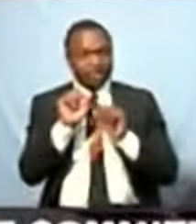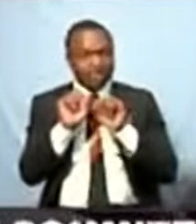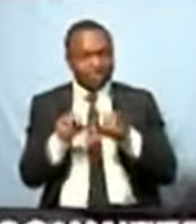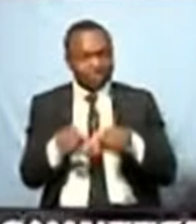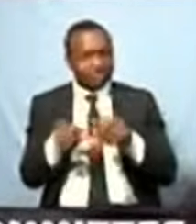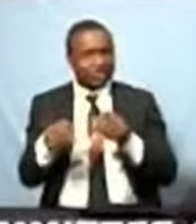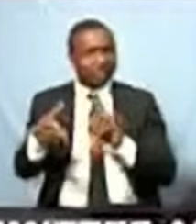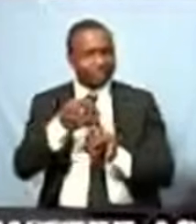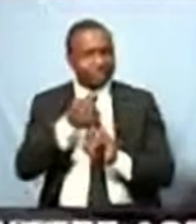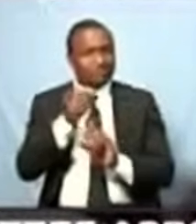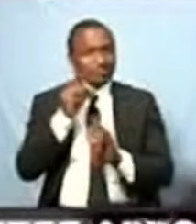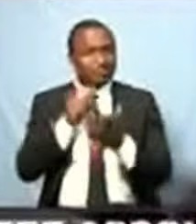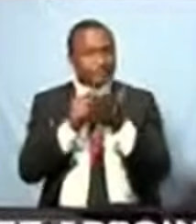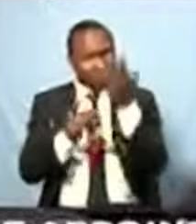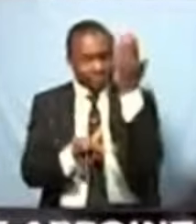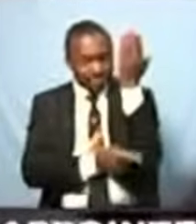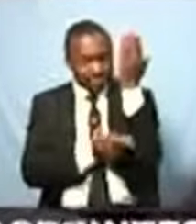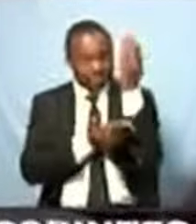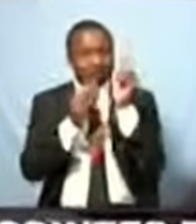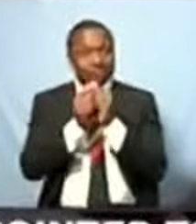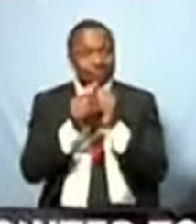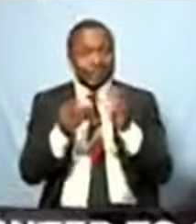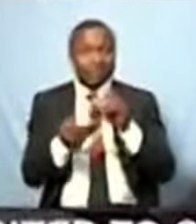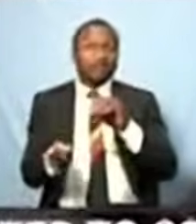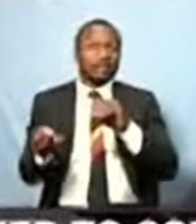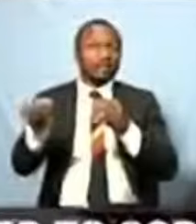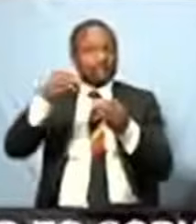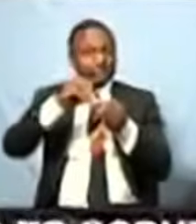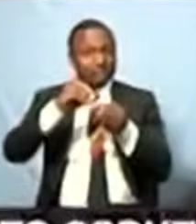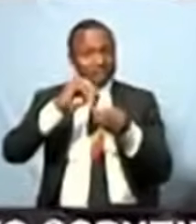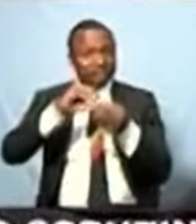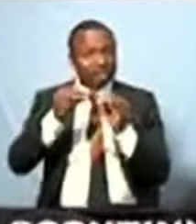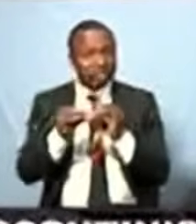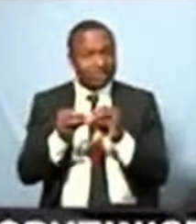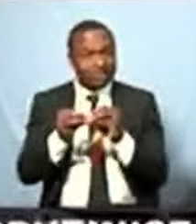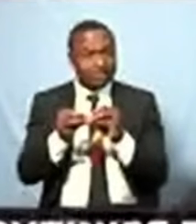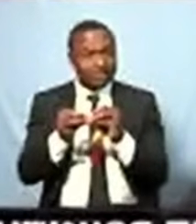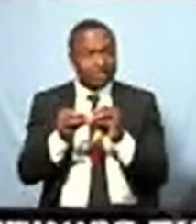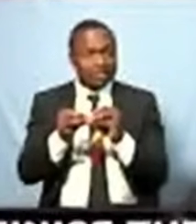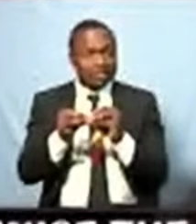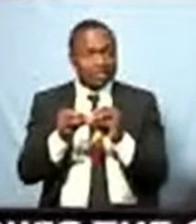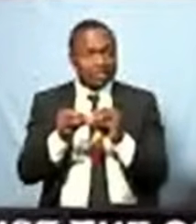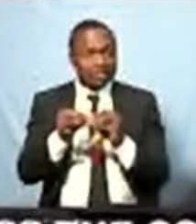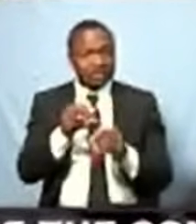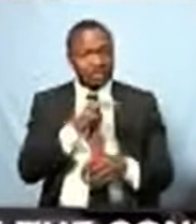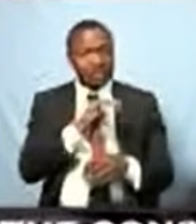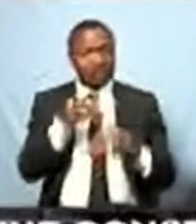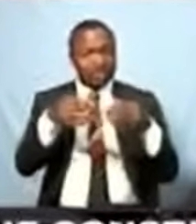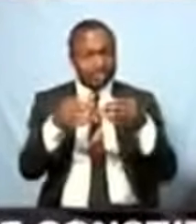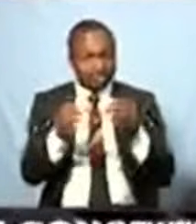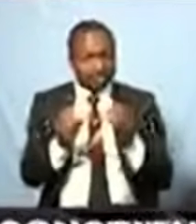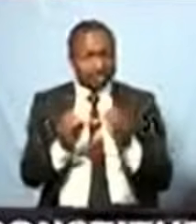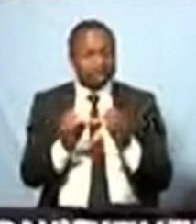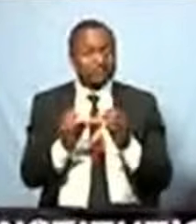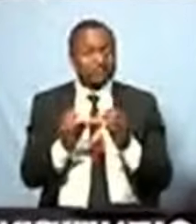still achieve this development without increasing the number of the number of constituencies? All